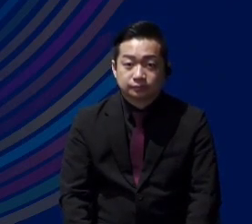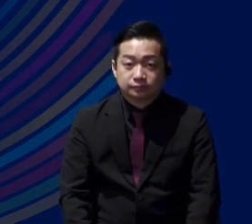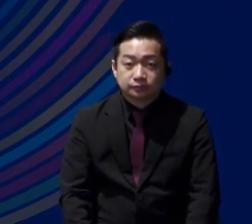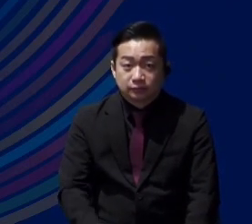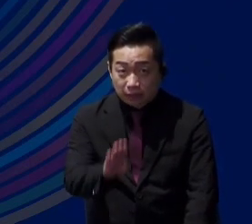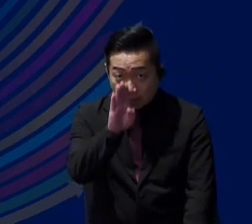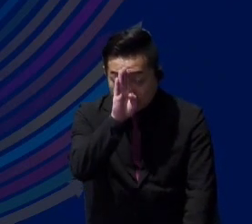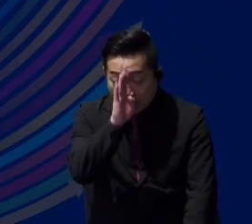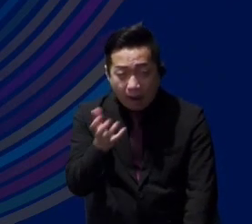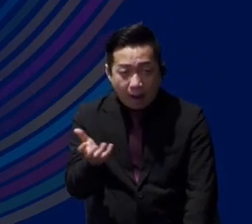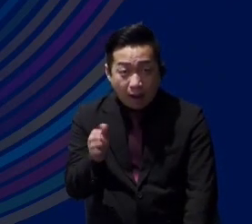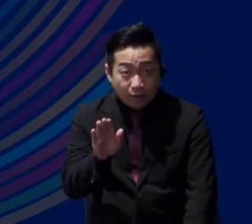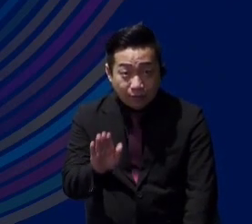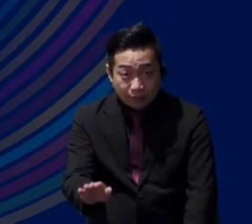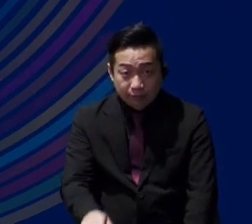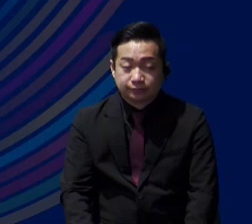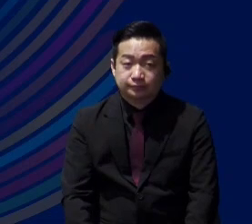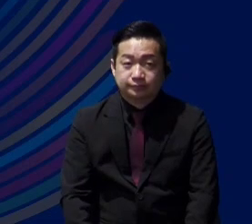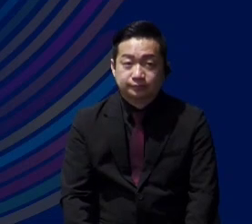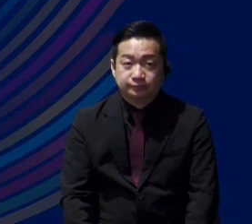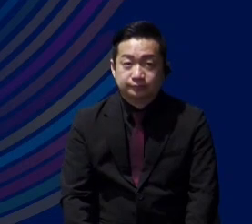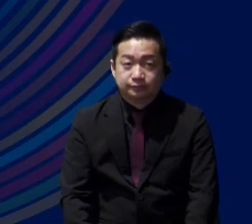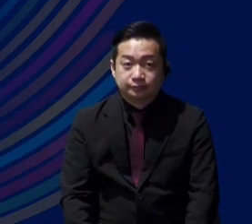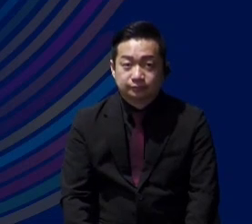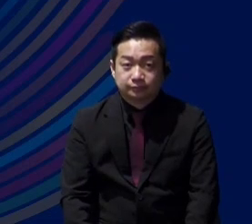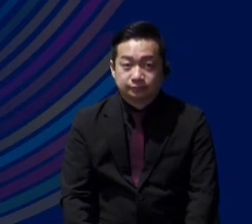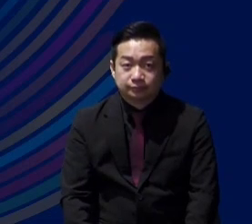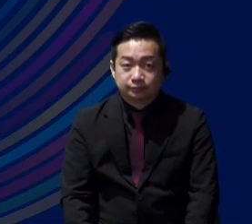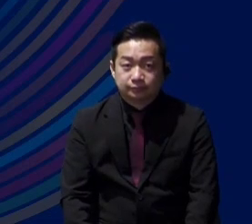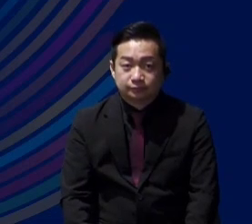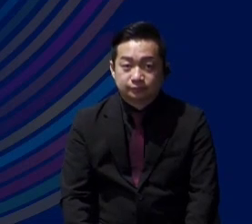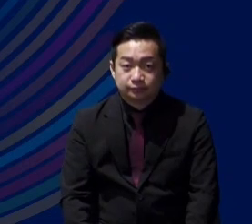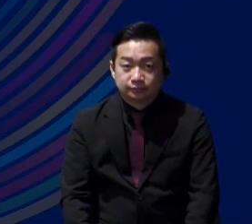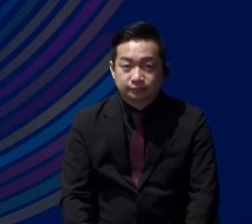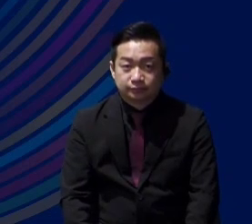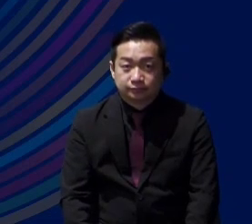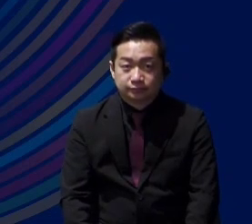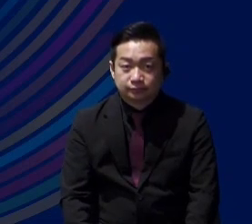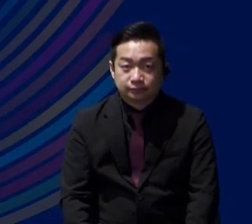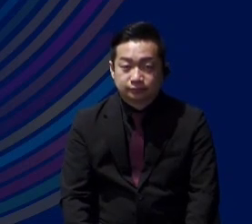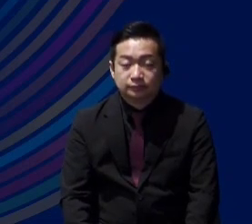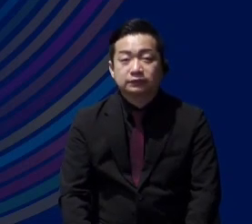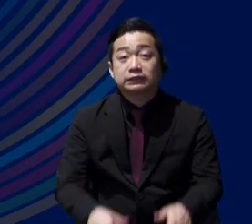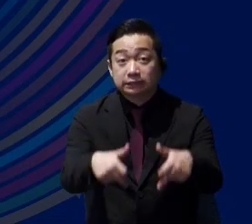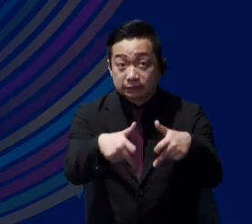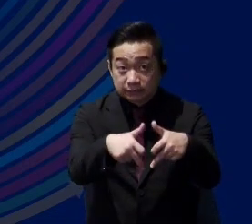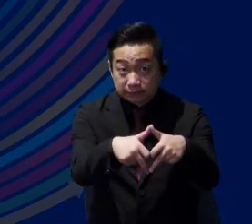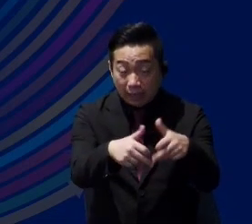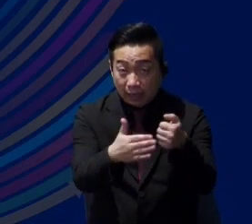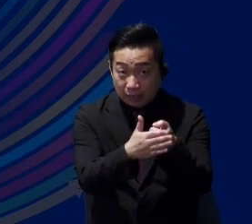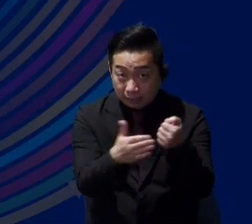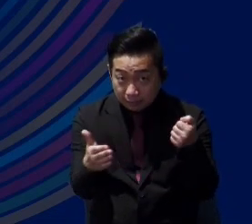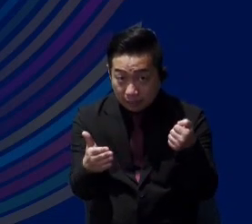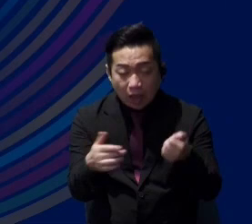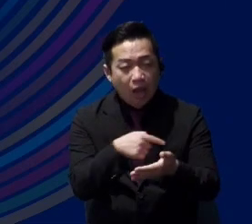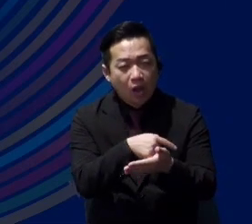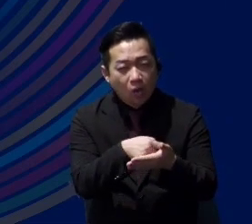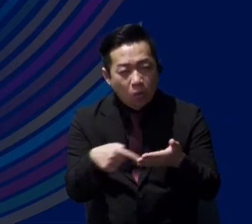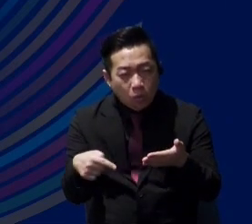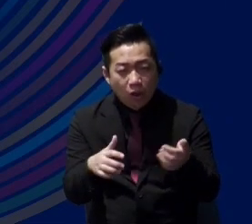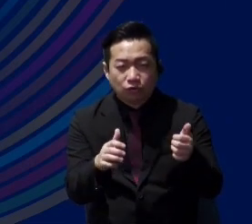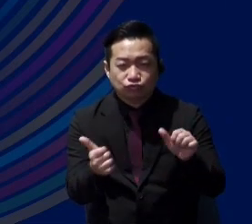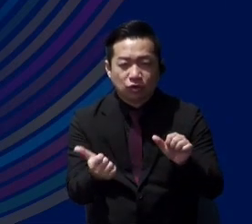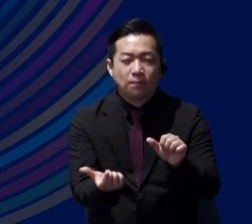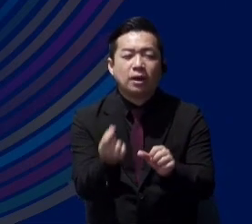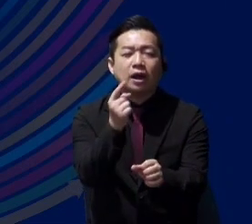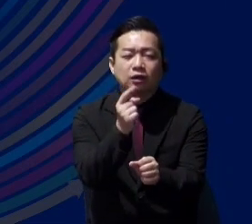diseases based on the disability, duration of the disability that this person had.